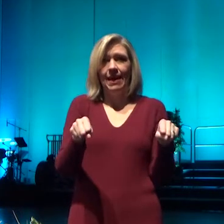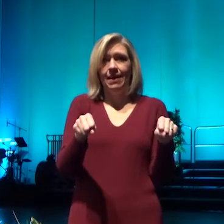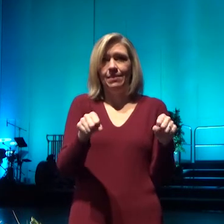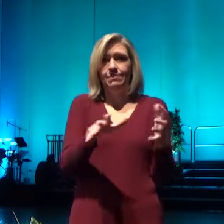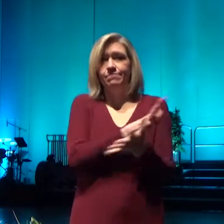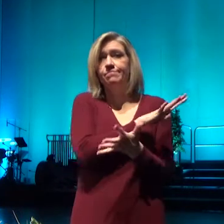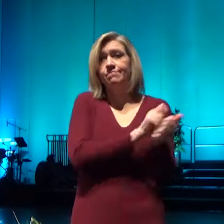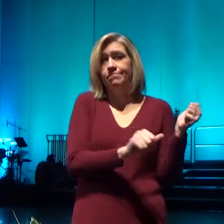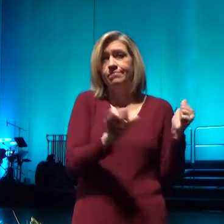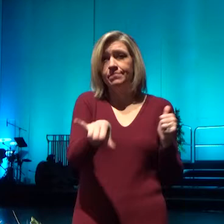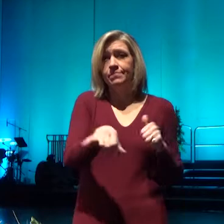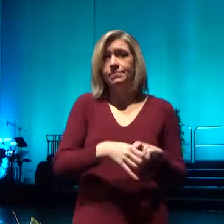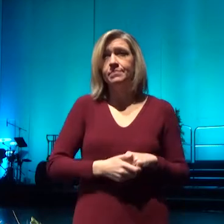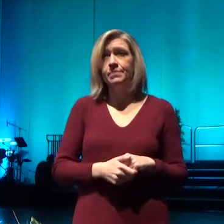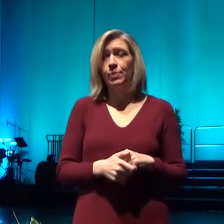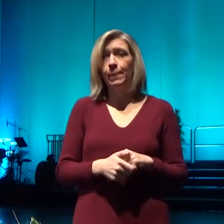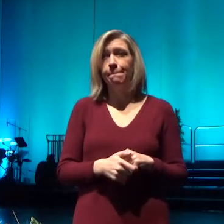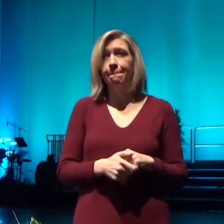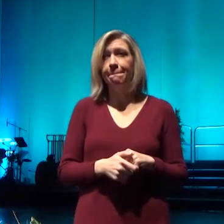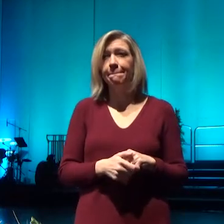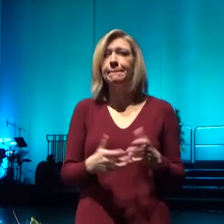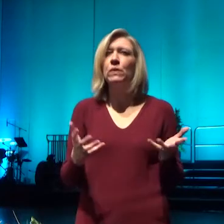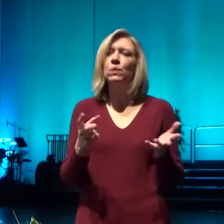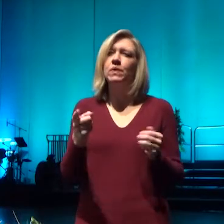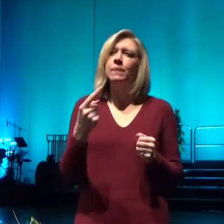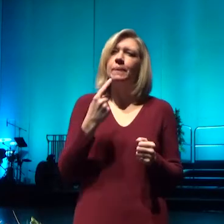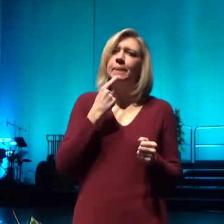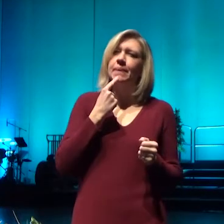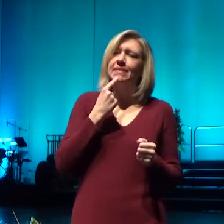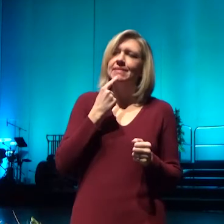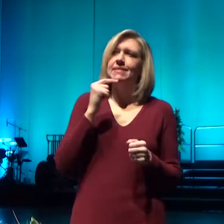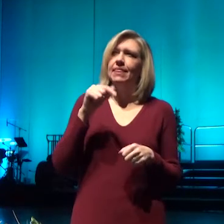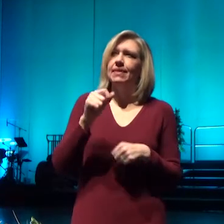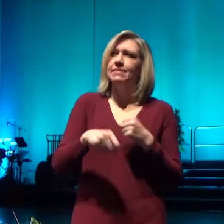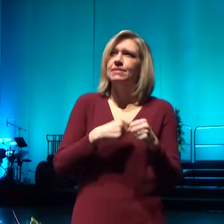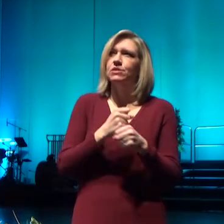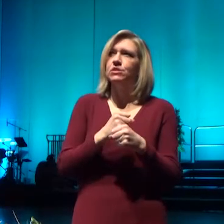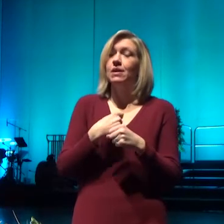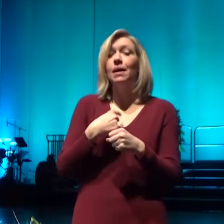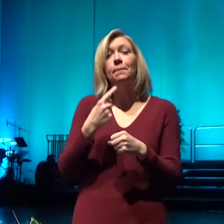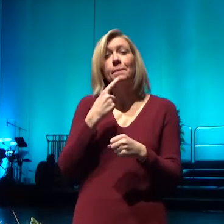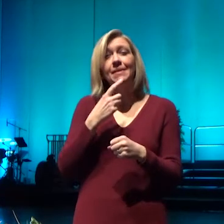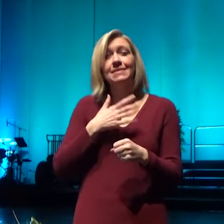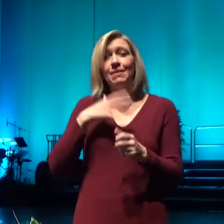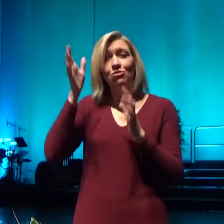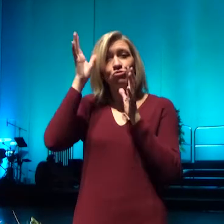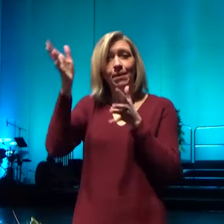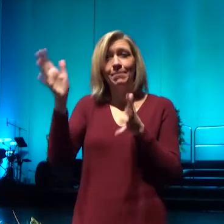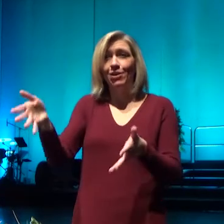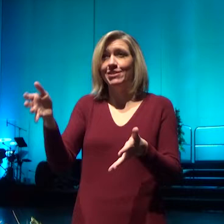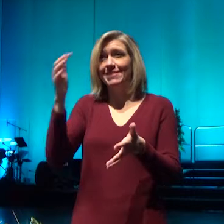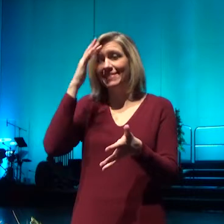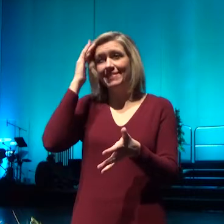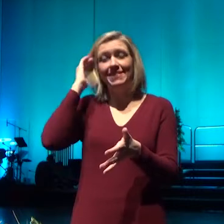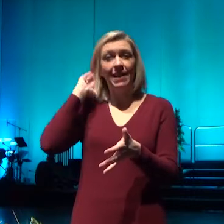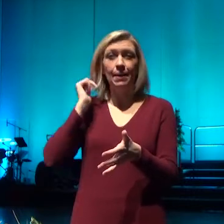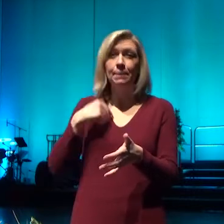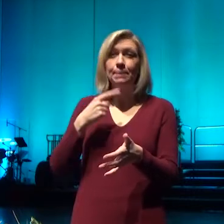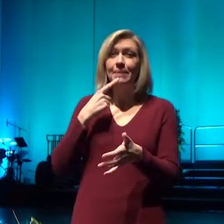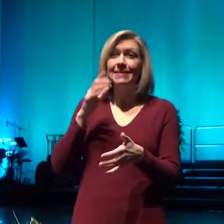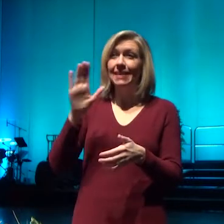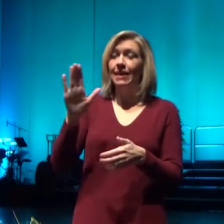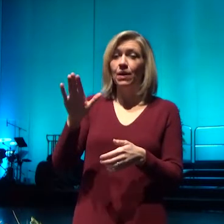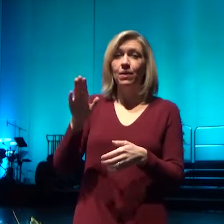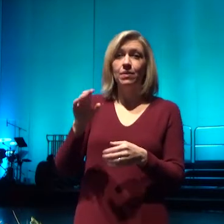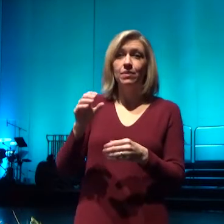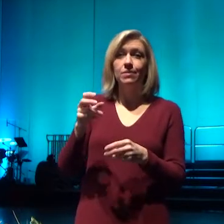undo it. What do you miss this year? I miss my grandparents. I miss going into their mobile home that they